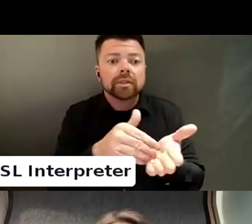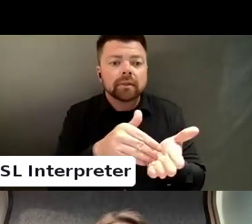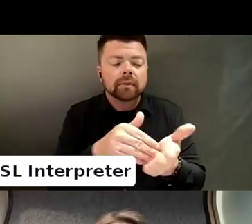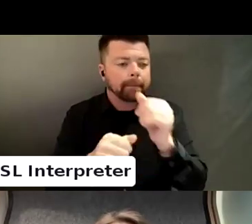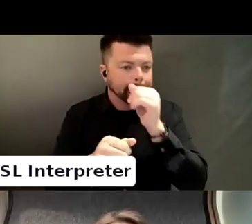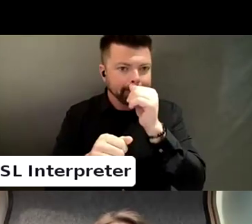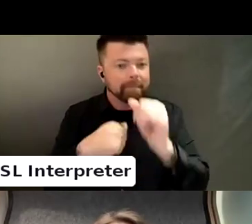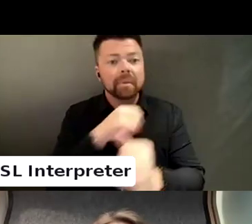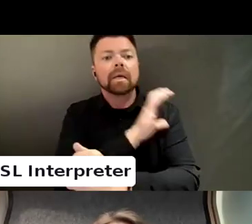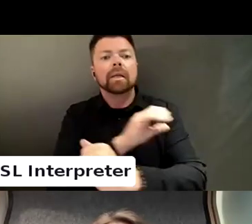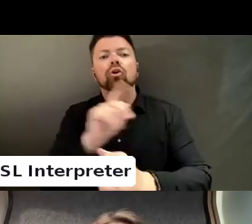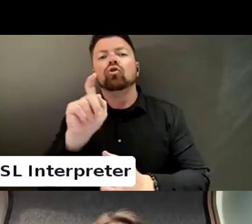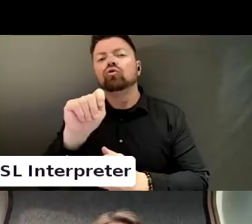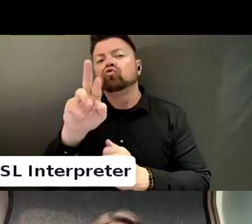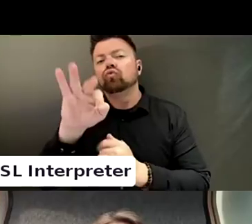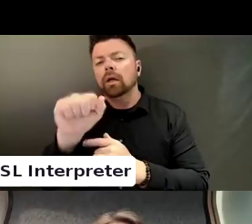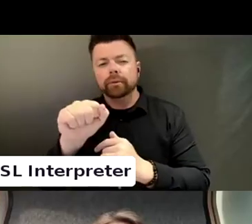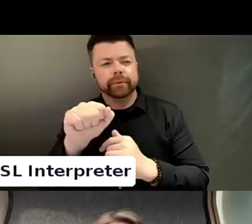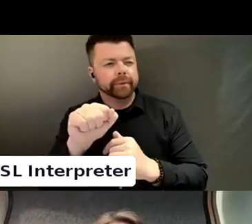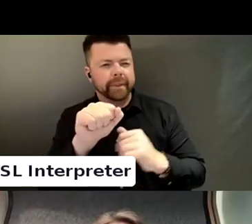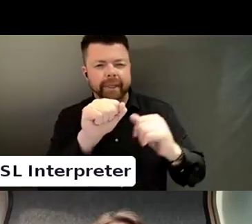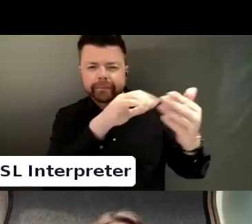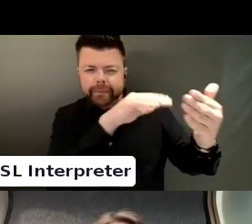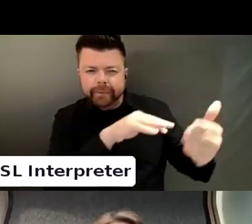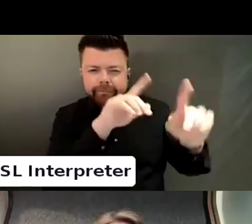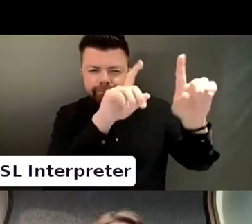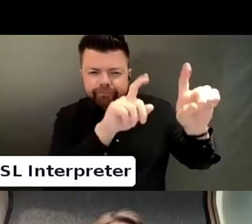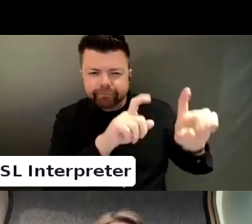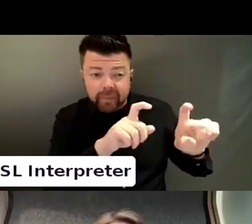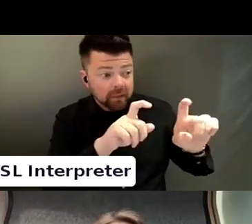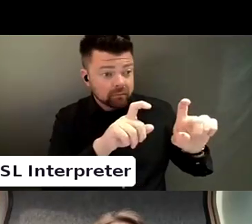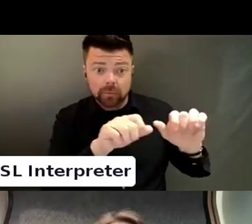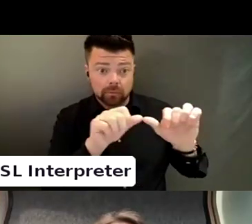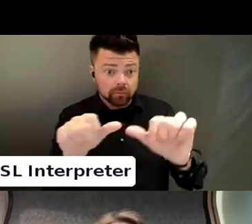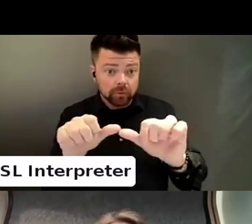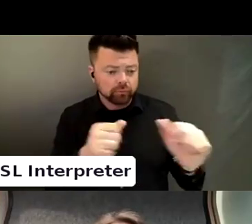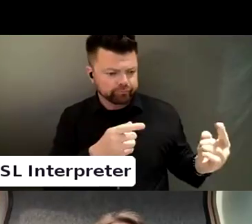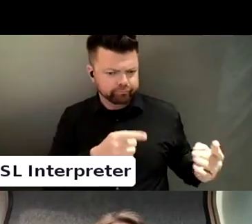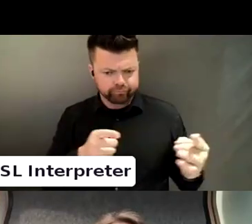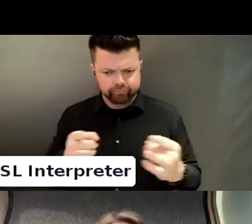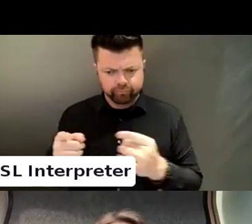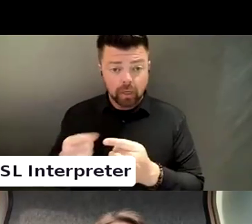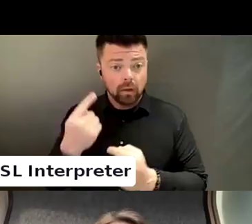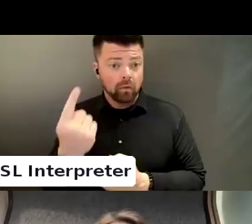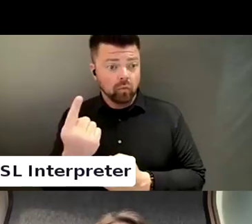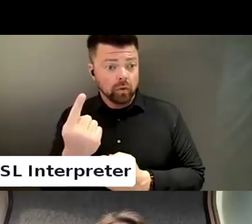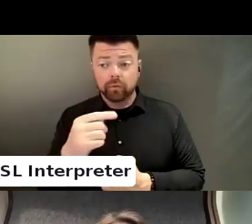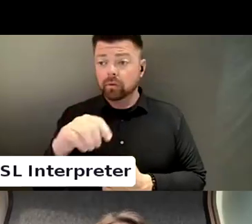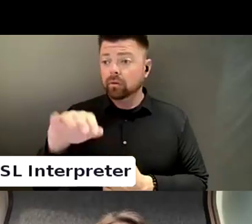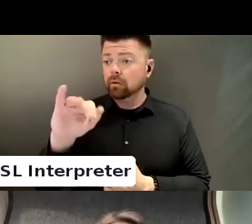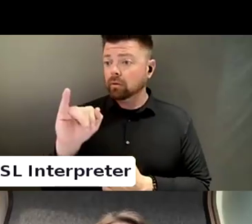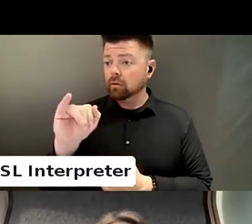the clinical trials that are ongoing. Part of one of the clinical trials in implantable brain-computer interfaces